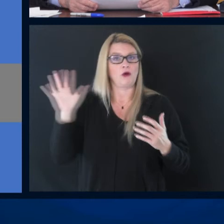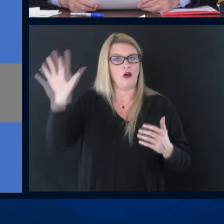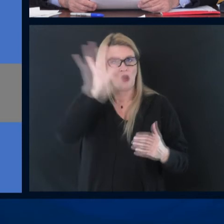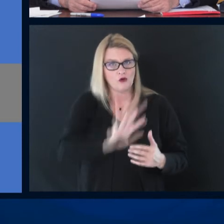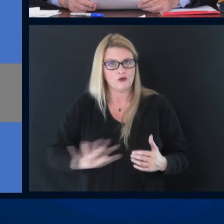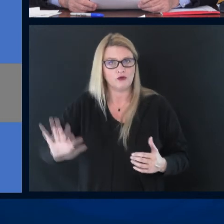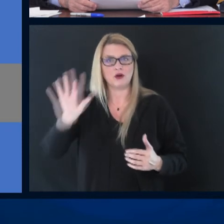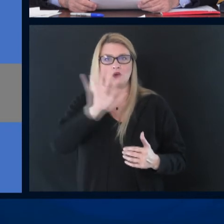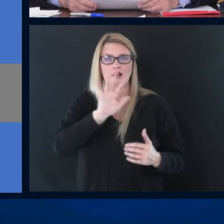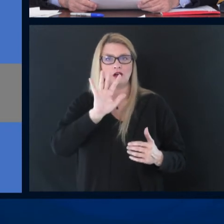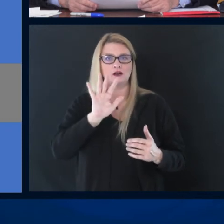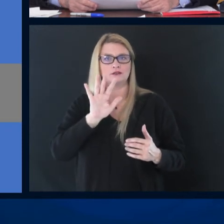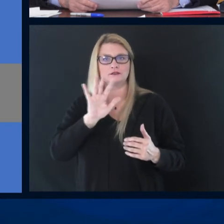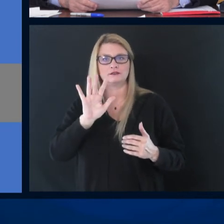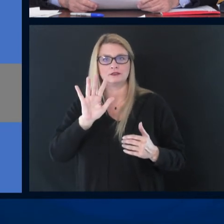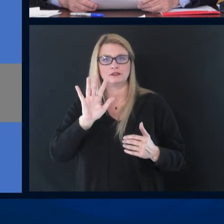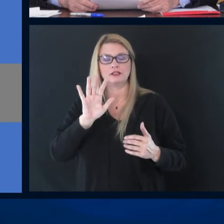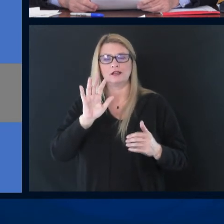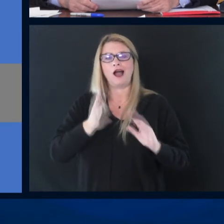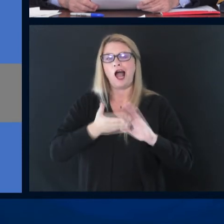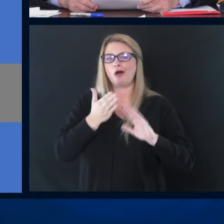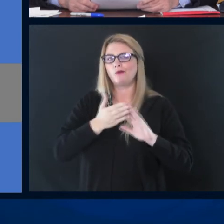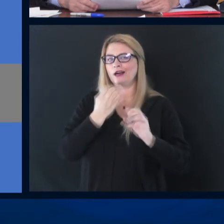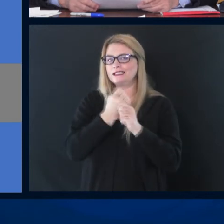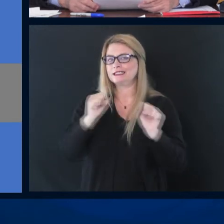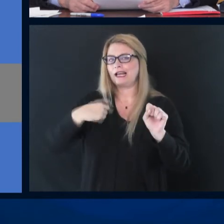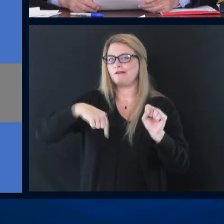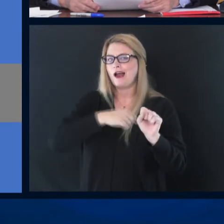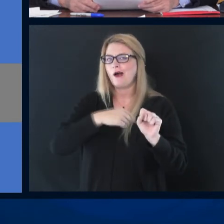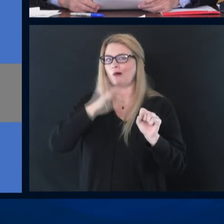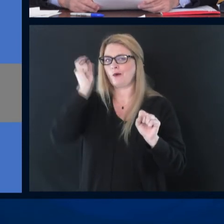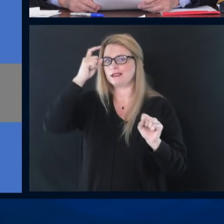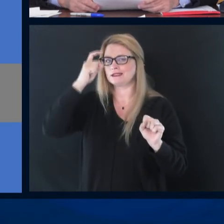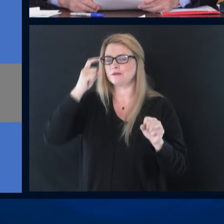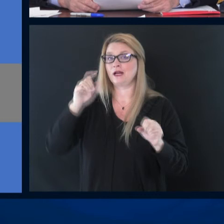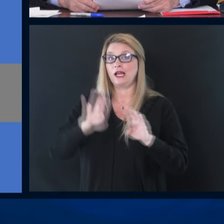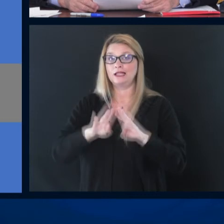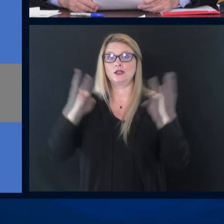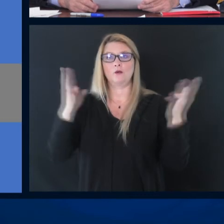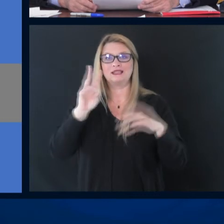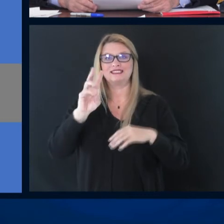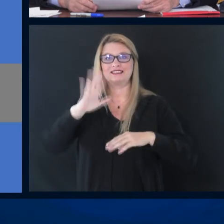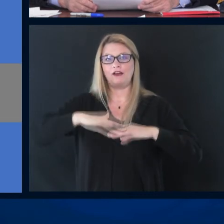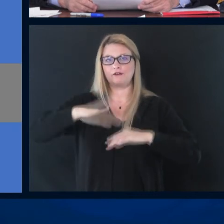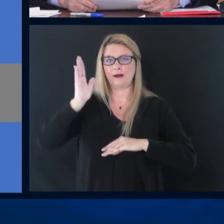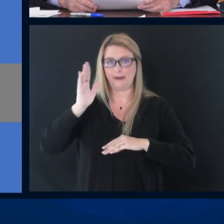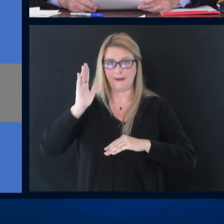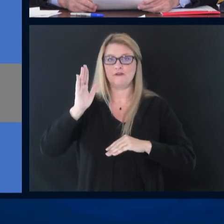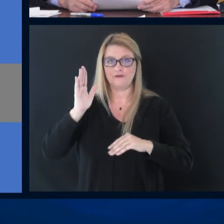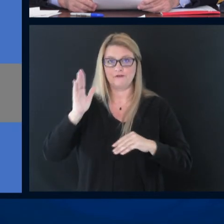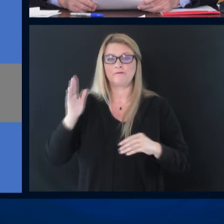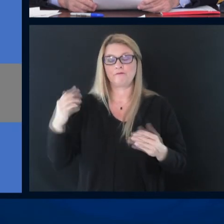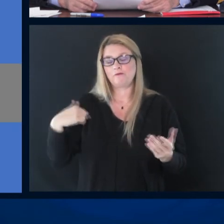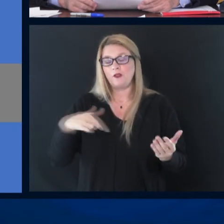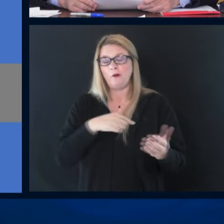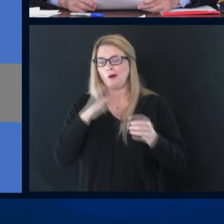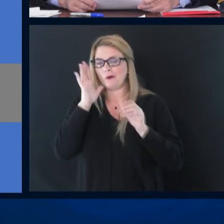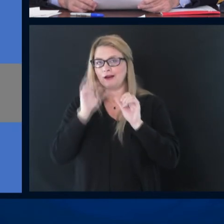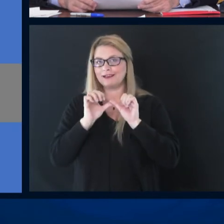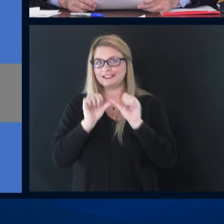or the Operation Save Our Wisdom are now open to all West Virginians 65 and above. We are continuing